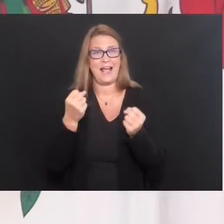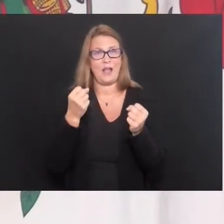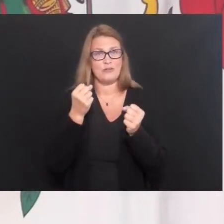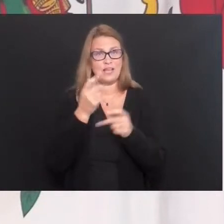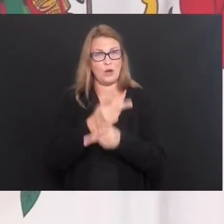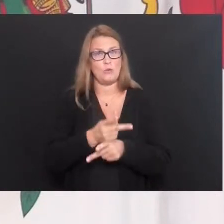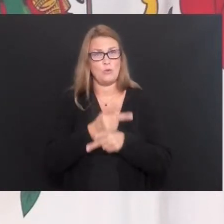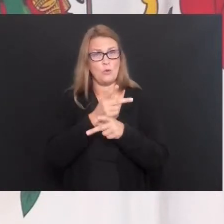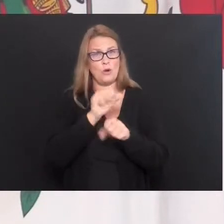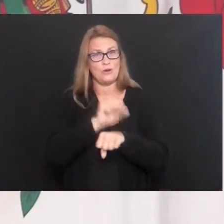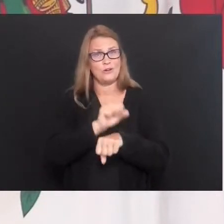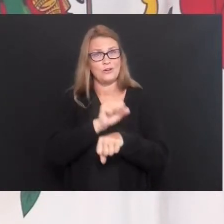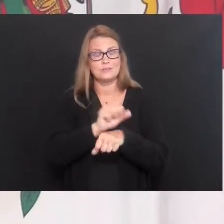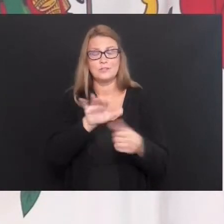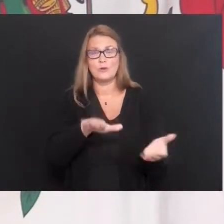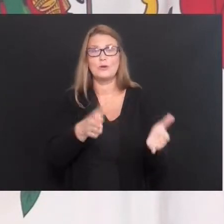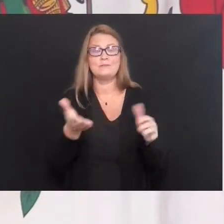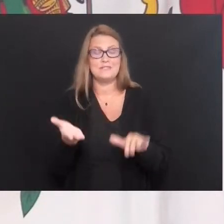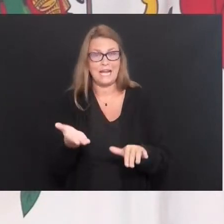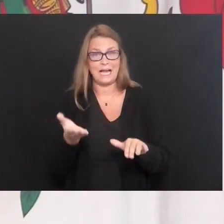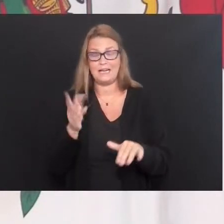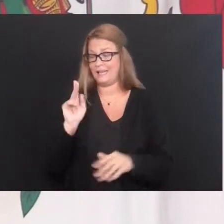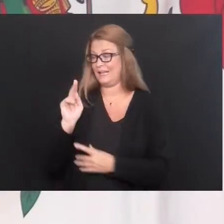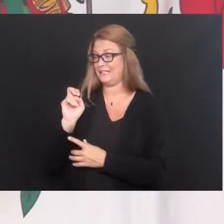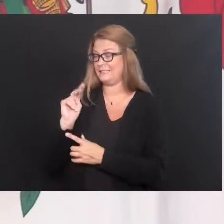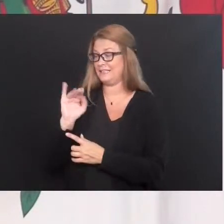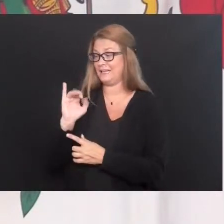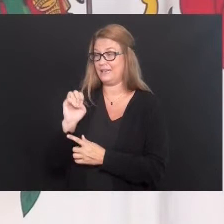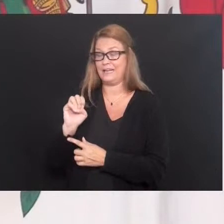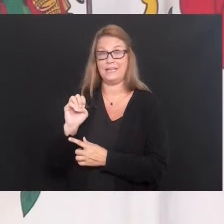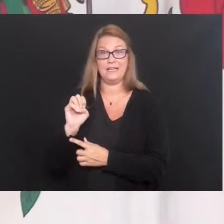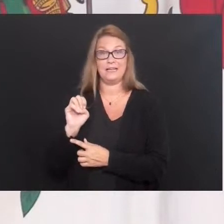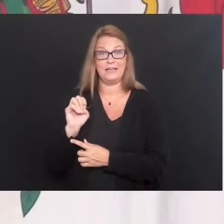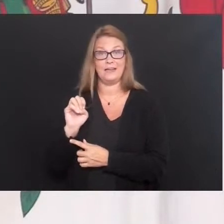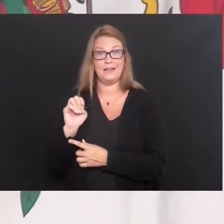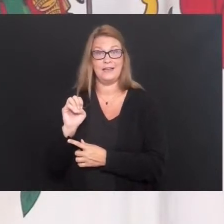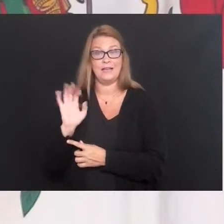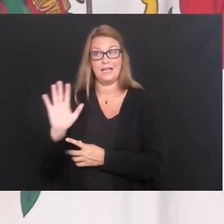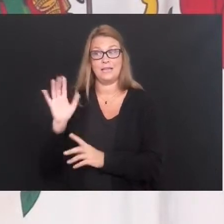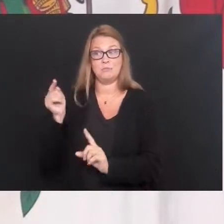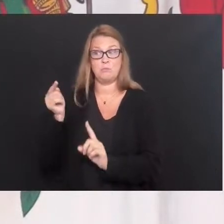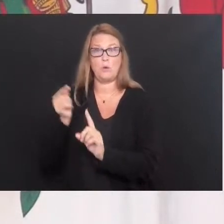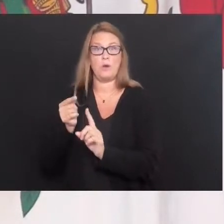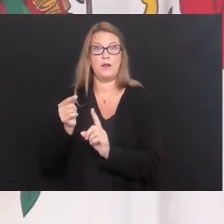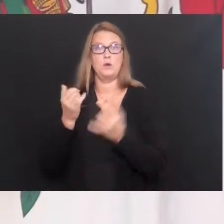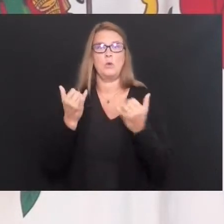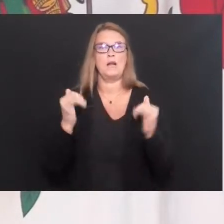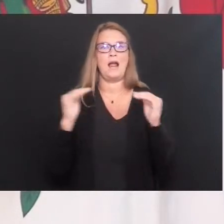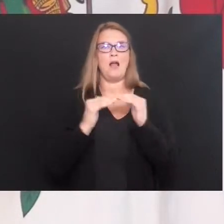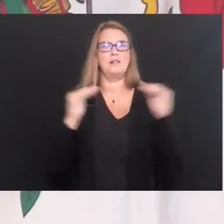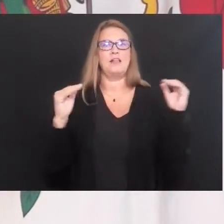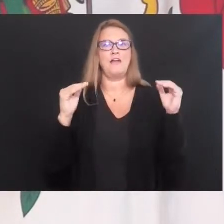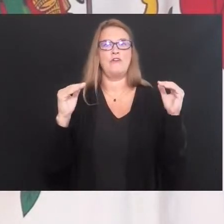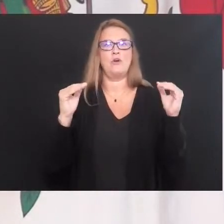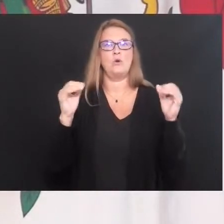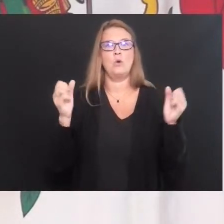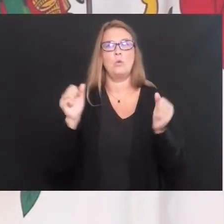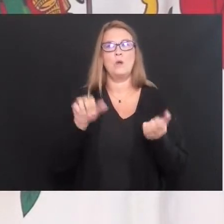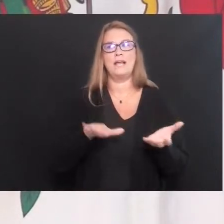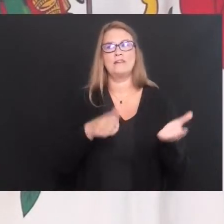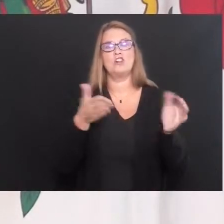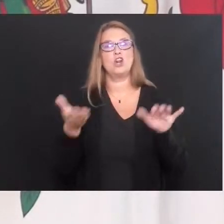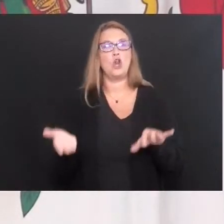died. And as Kenny pointed out, we are now at the level that we have lost as many